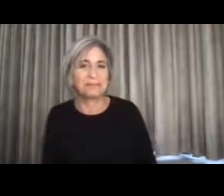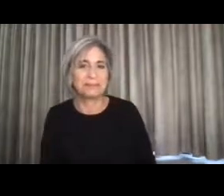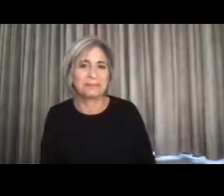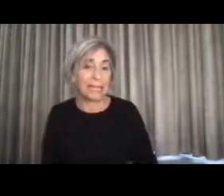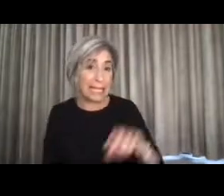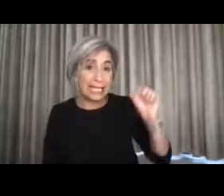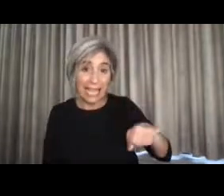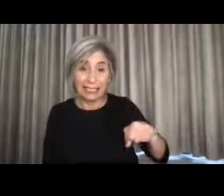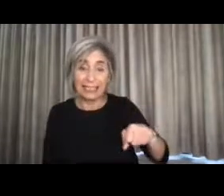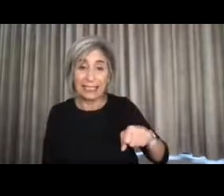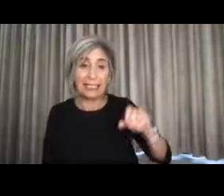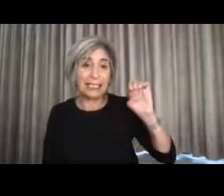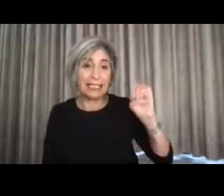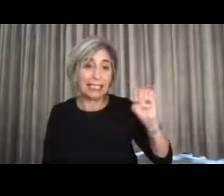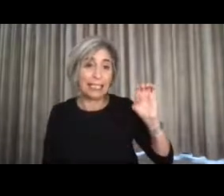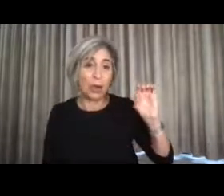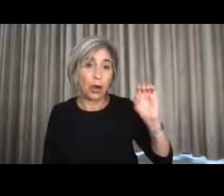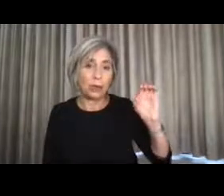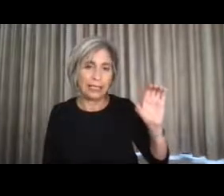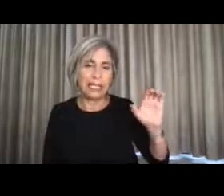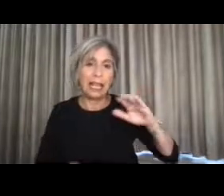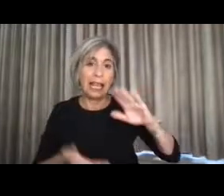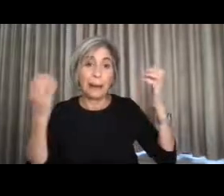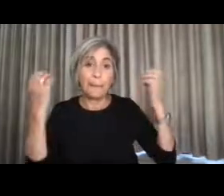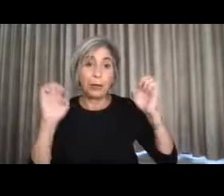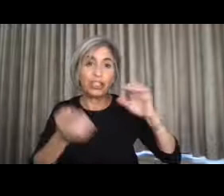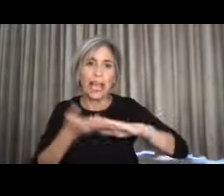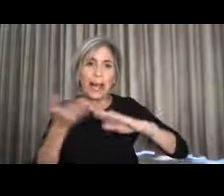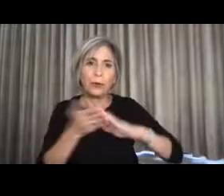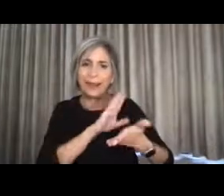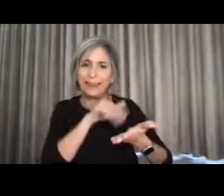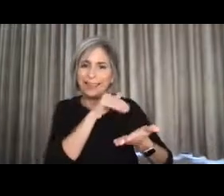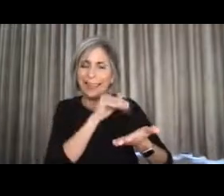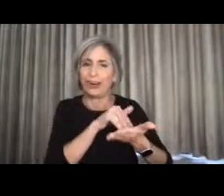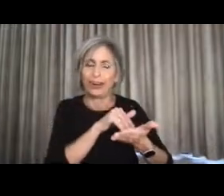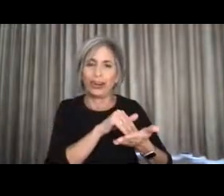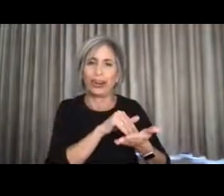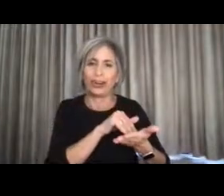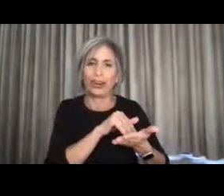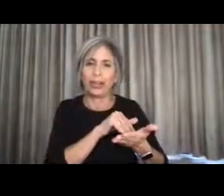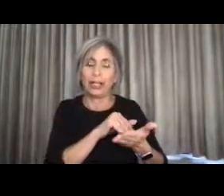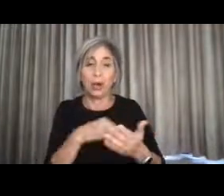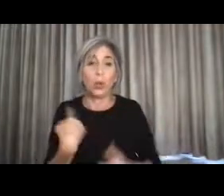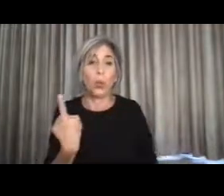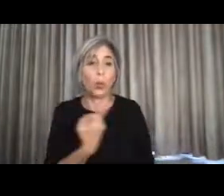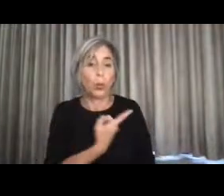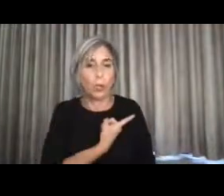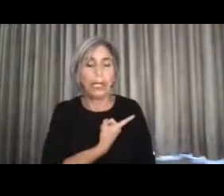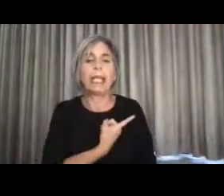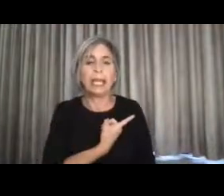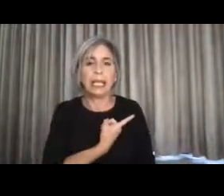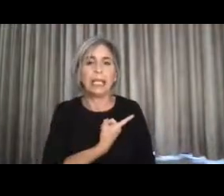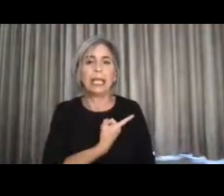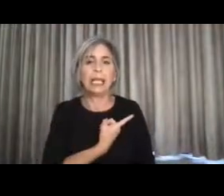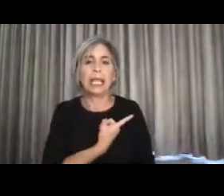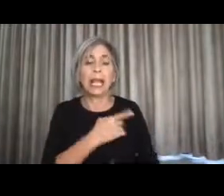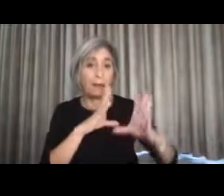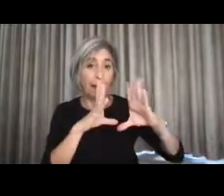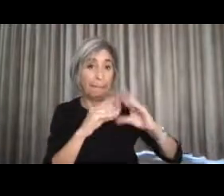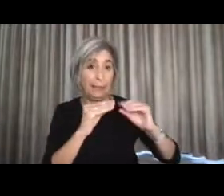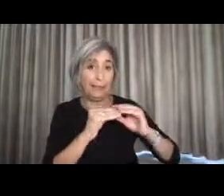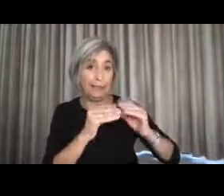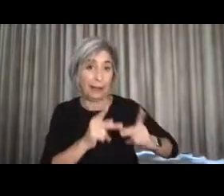Yes, so the EOC is our Emergency Operations Center. It is where it is a meeting point